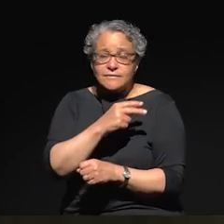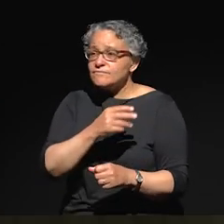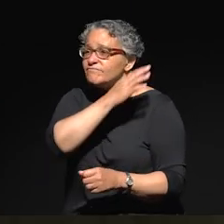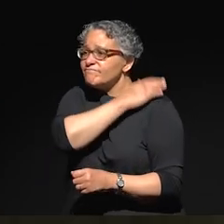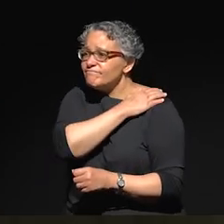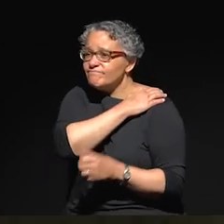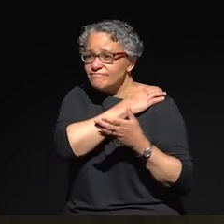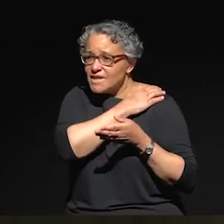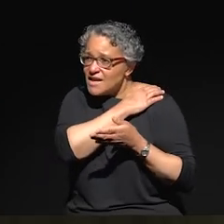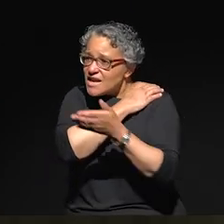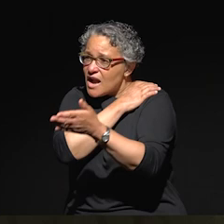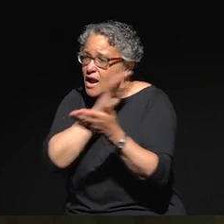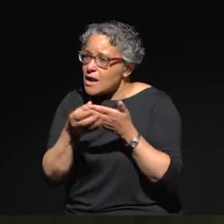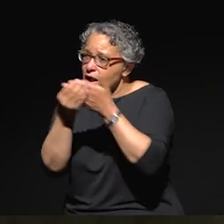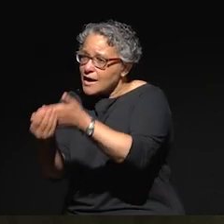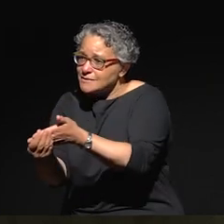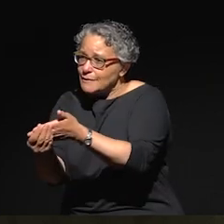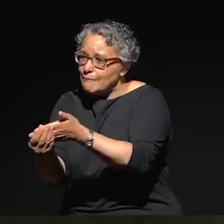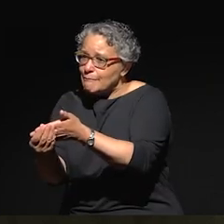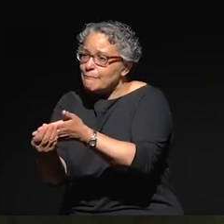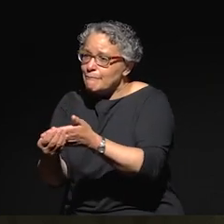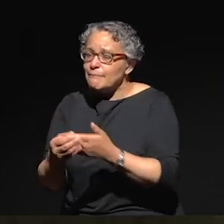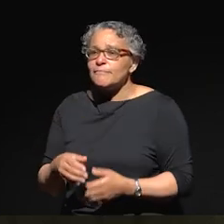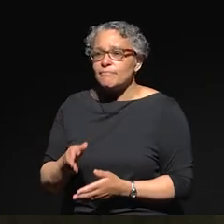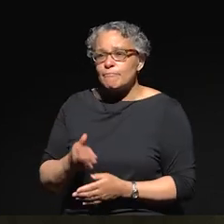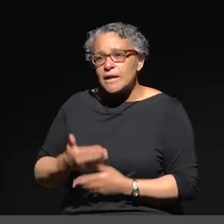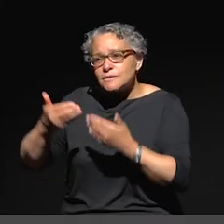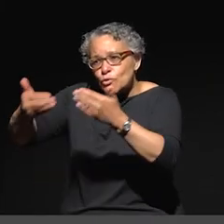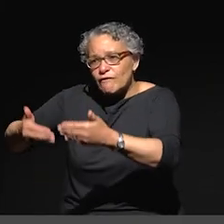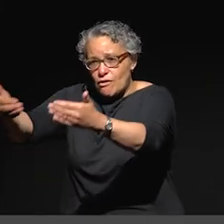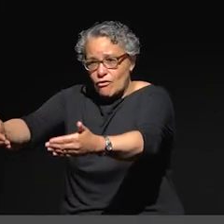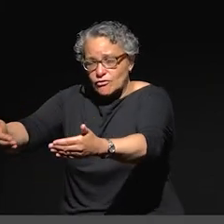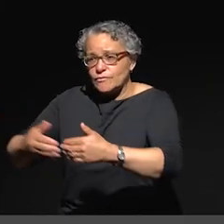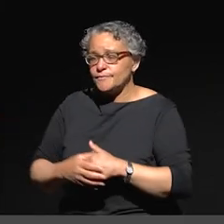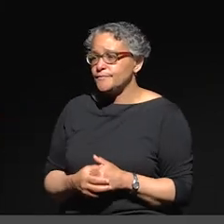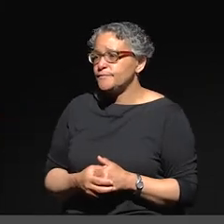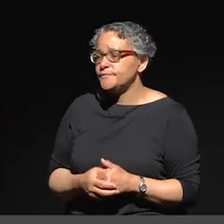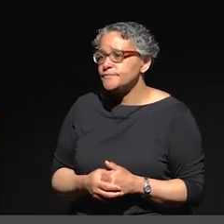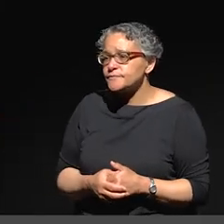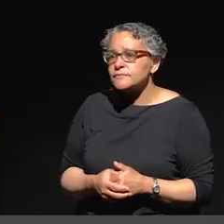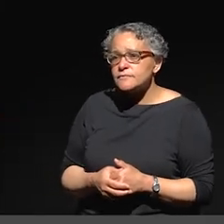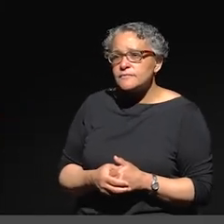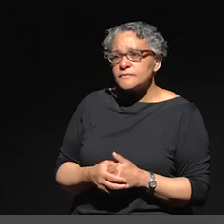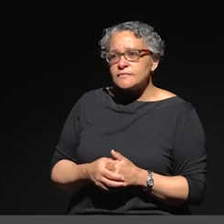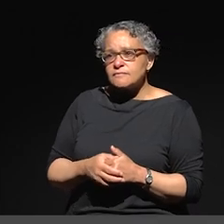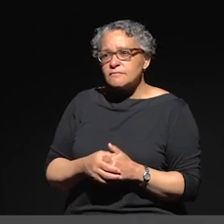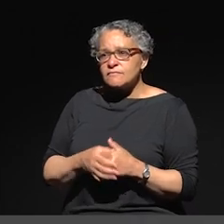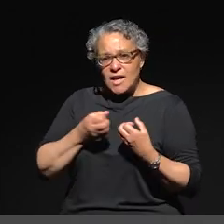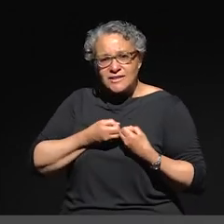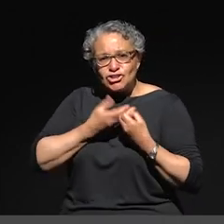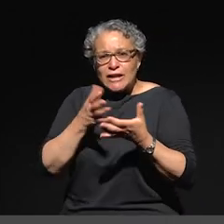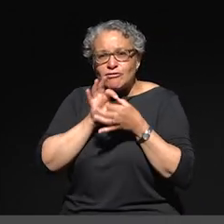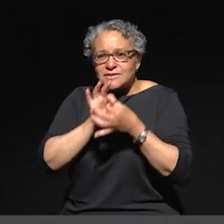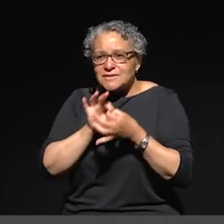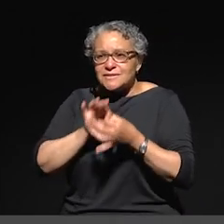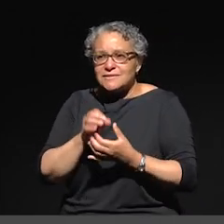his shoulder, and he's pointing outwards towards us. He's moving out into the world. And there's a generosity of interaction here.